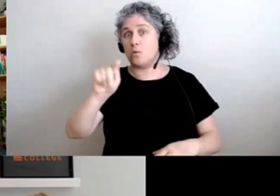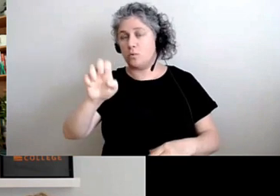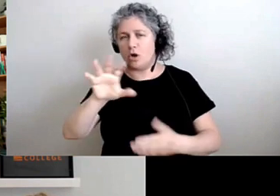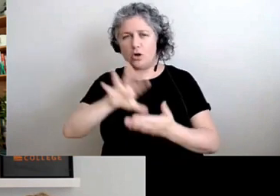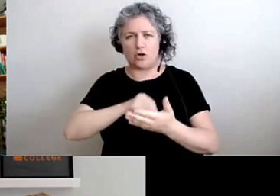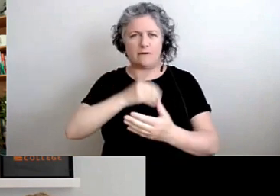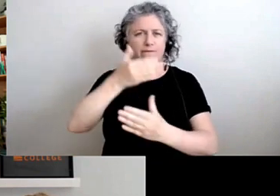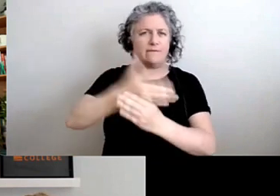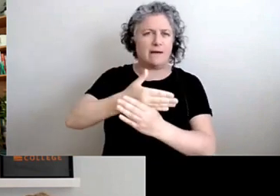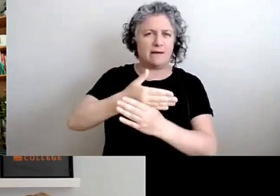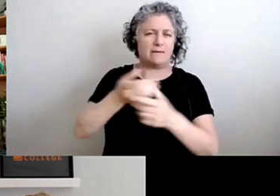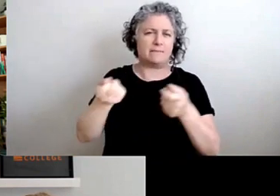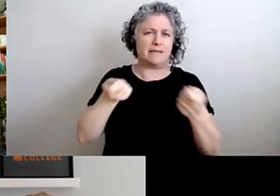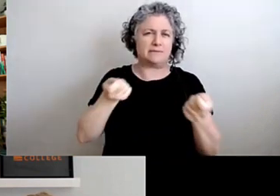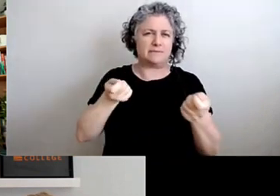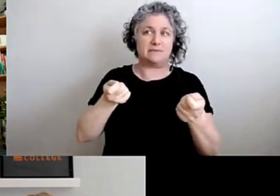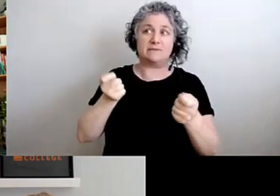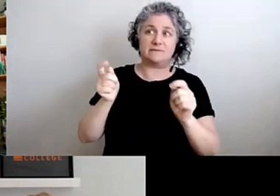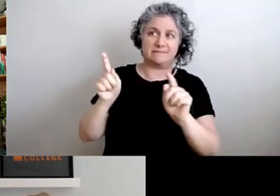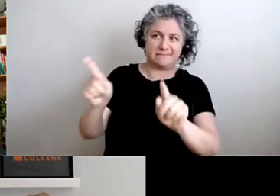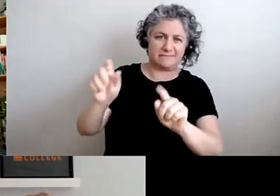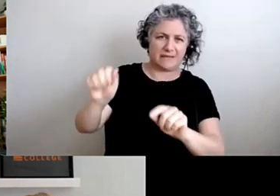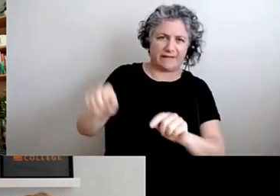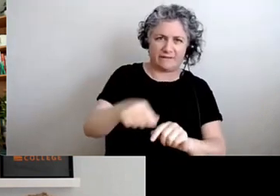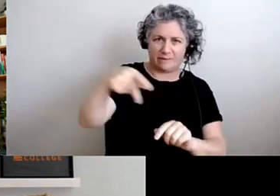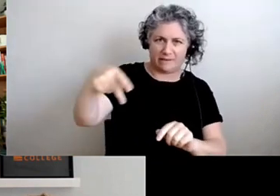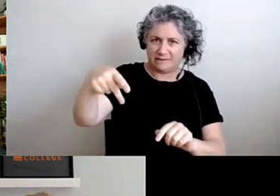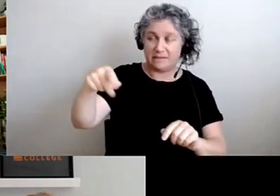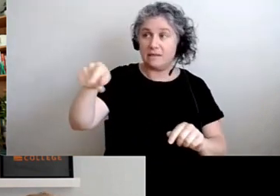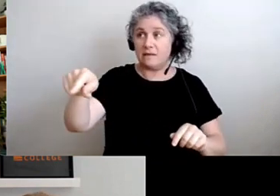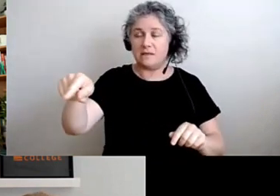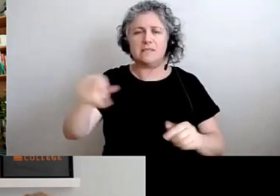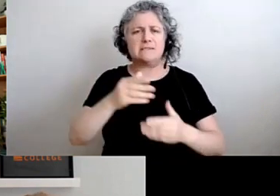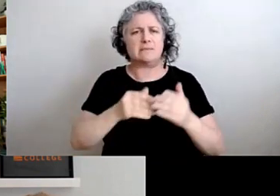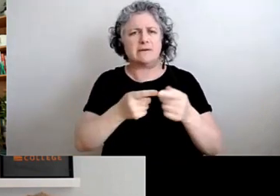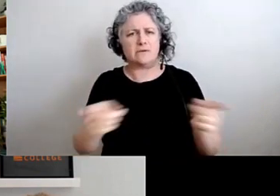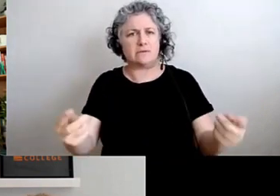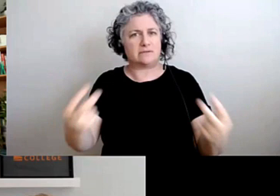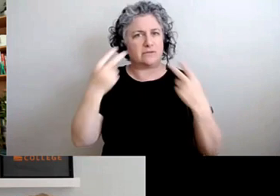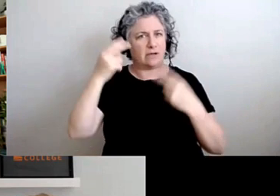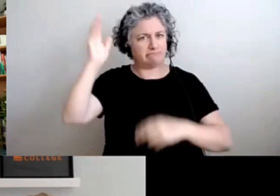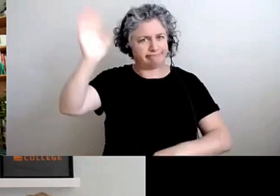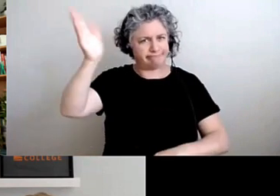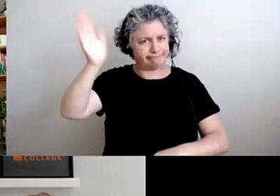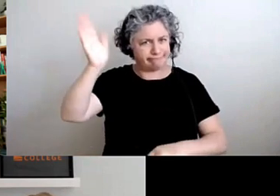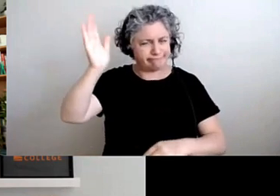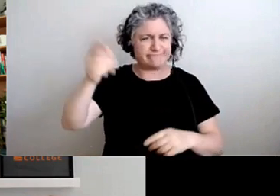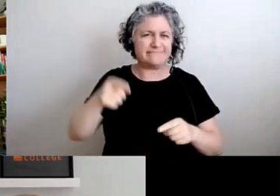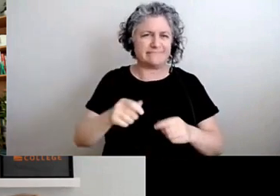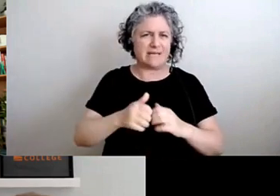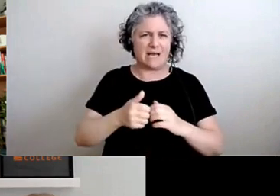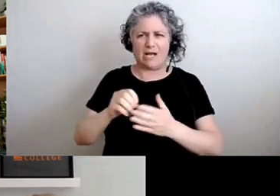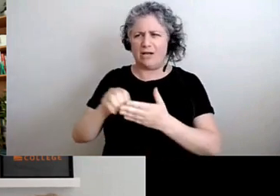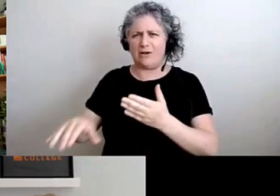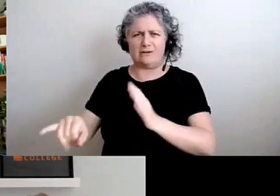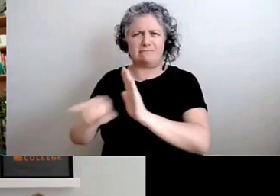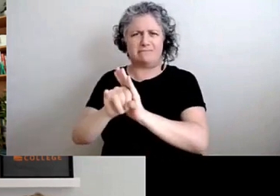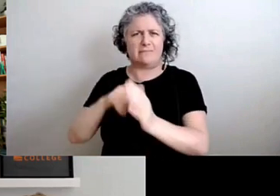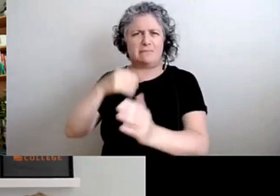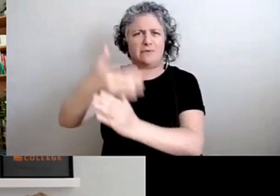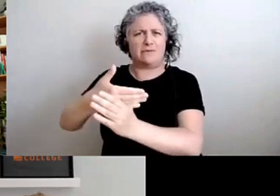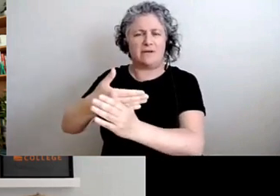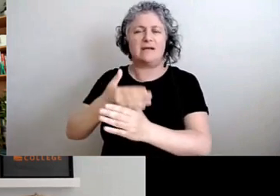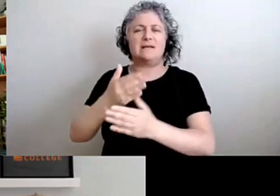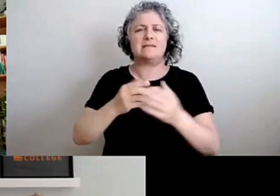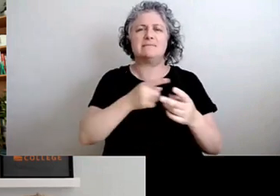Alpha Plus. So some of you saw me a few weeks ago, and some of you may have seen me at College